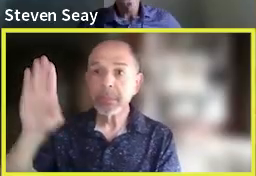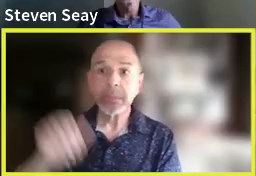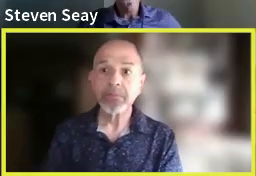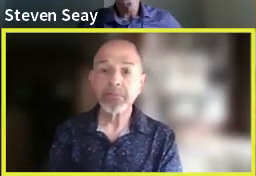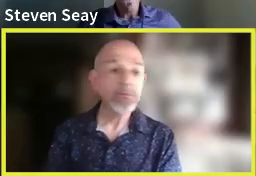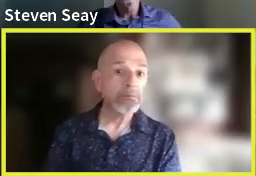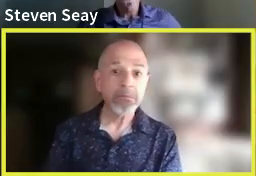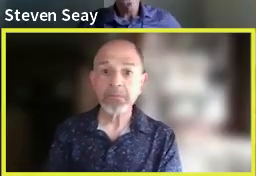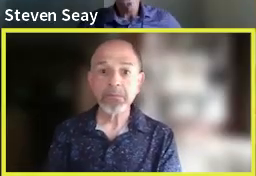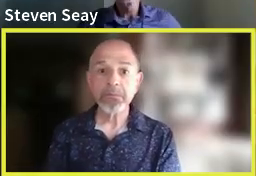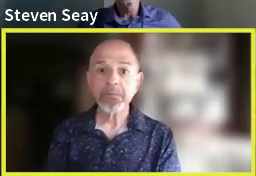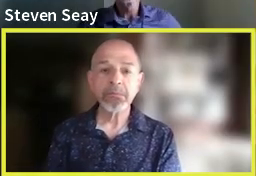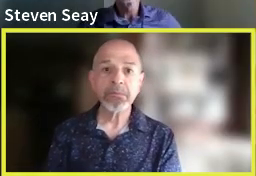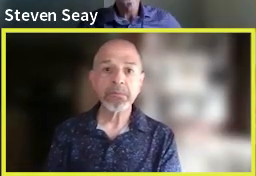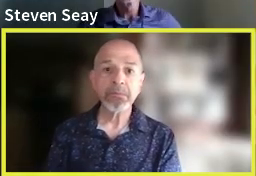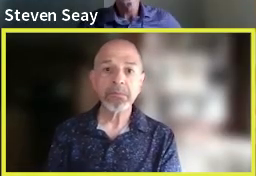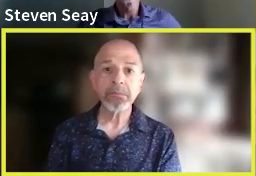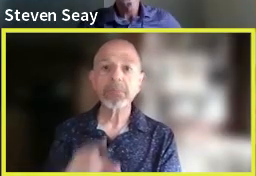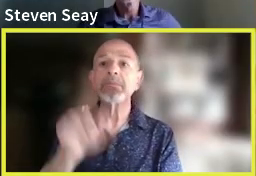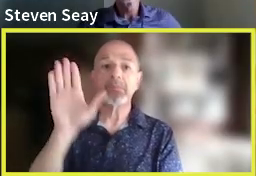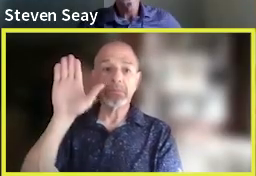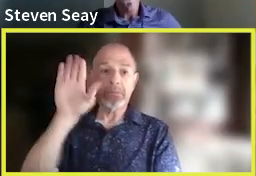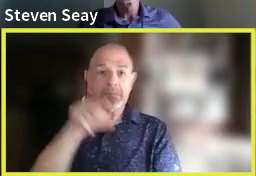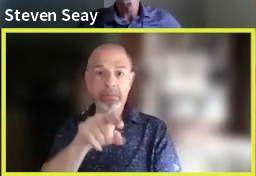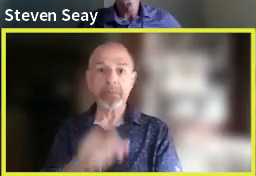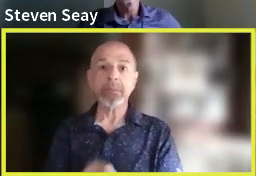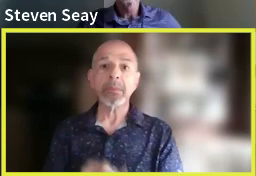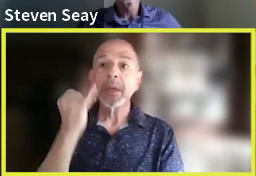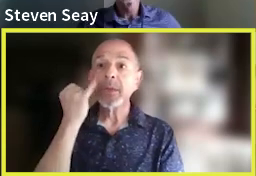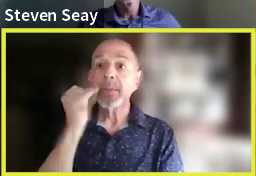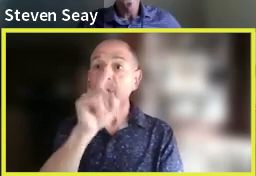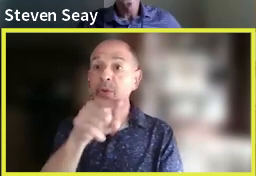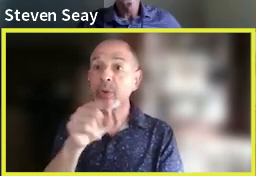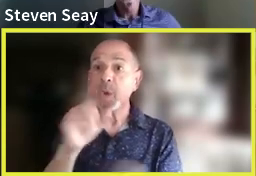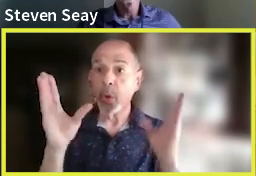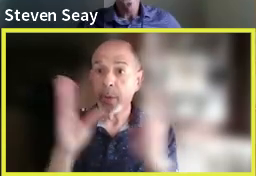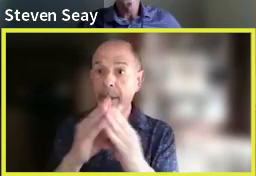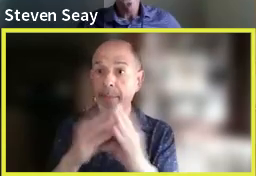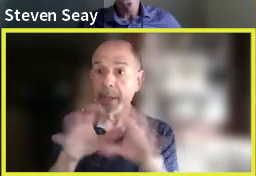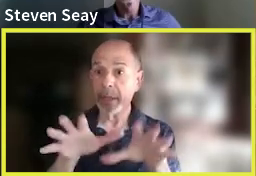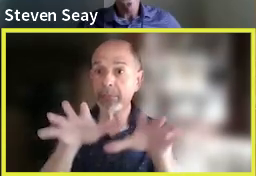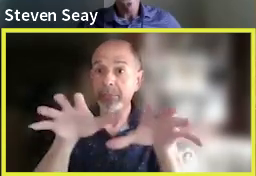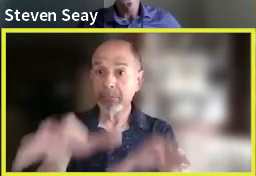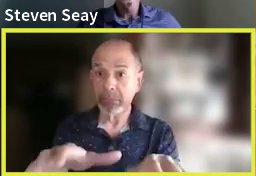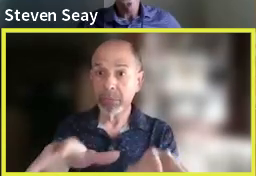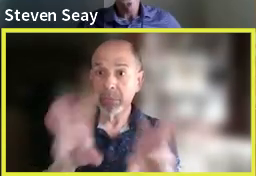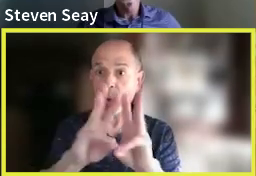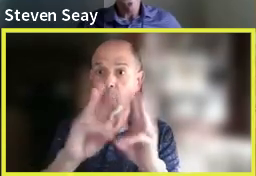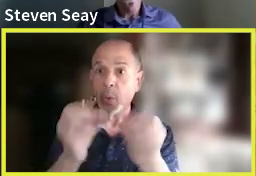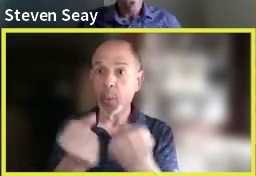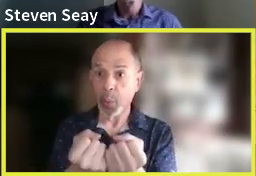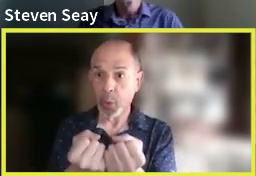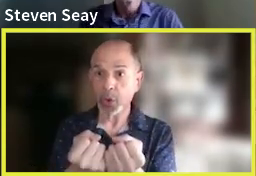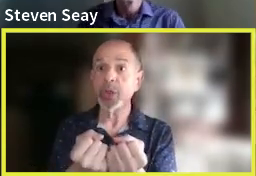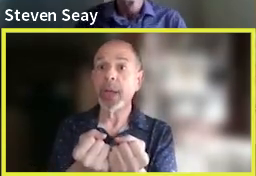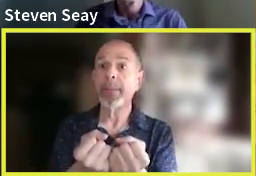update about the conference this year. I just want to say for the conference, if you go there, the first 4 workshop recordings are all set and up there. The other